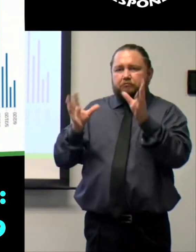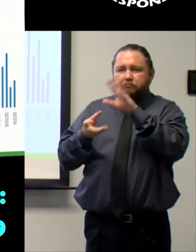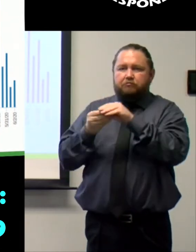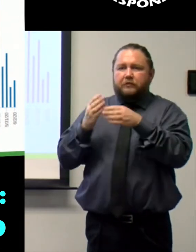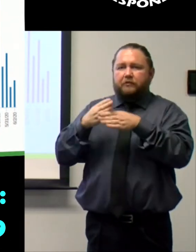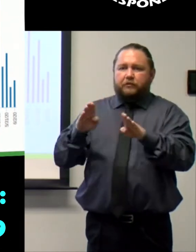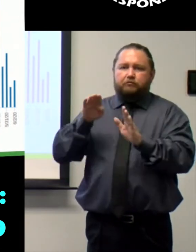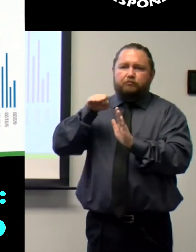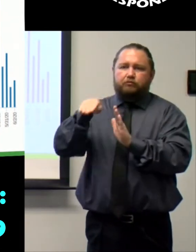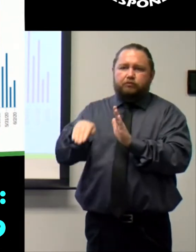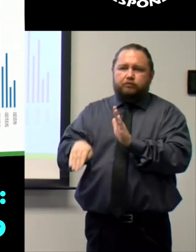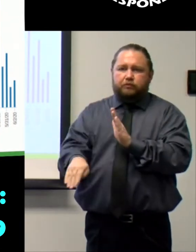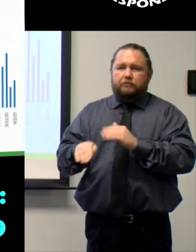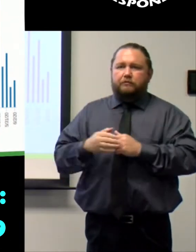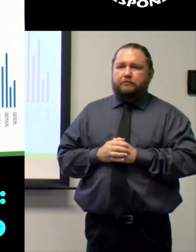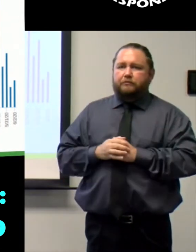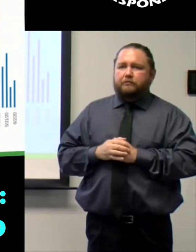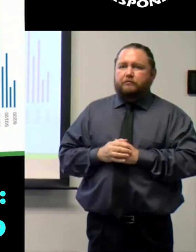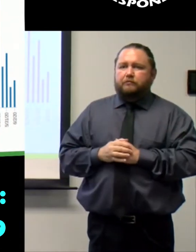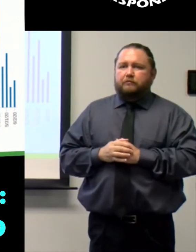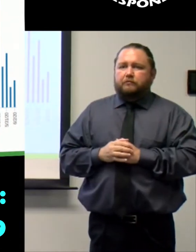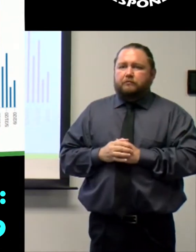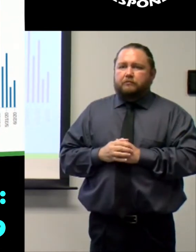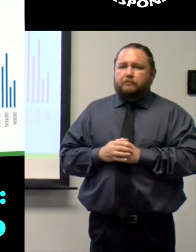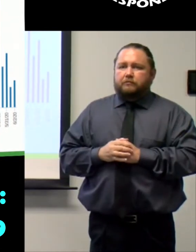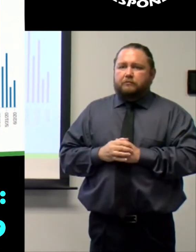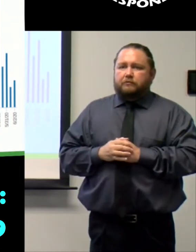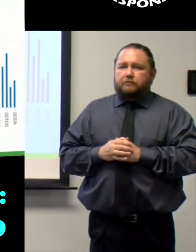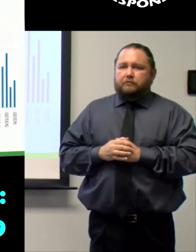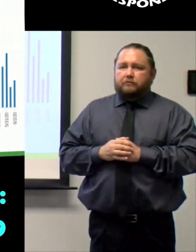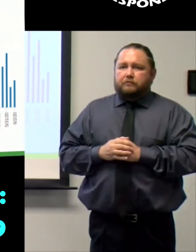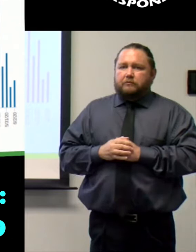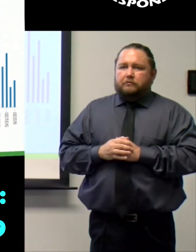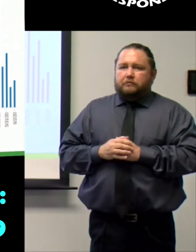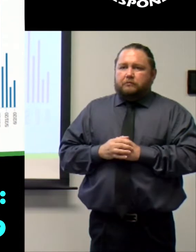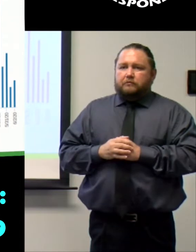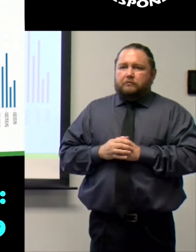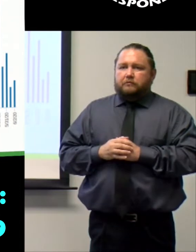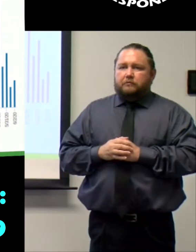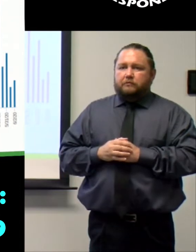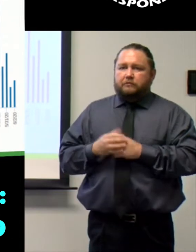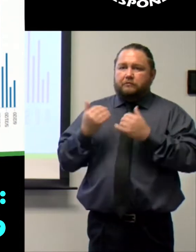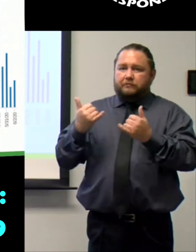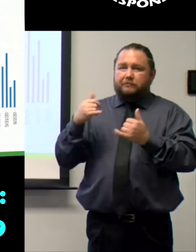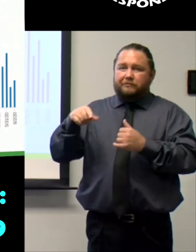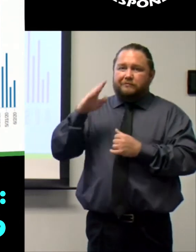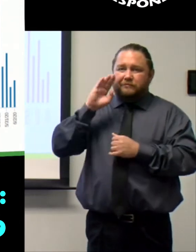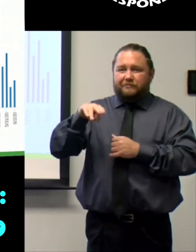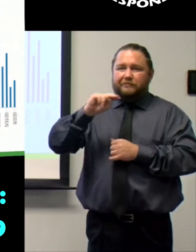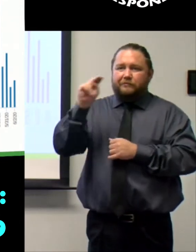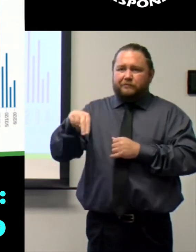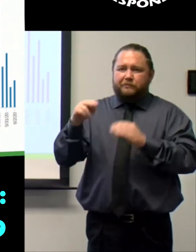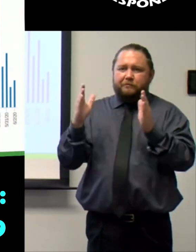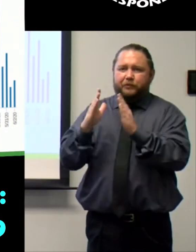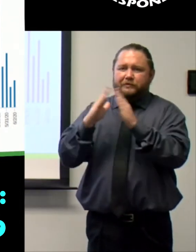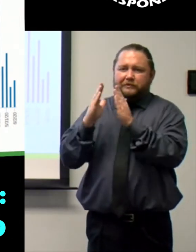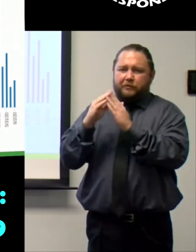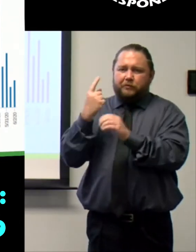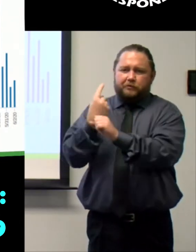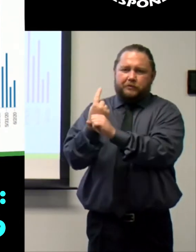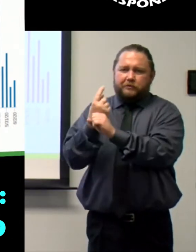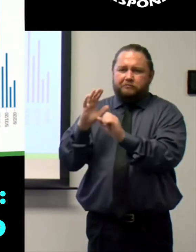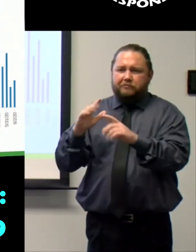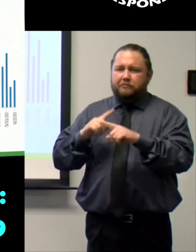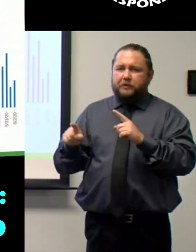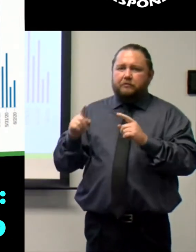really more important to look at the entire state of New Hampshire, which gives you a better snapshot of what's going